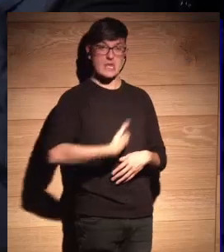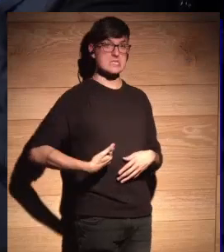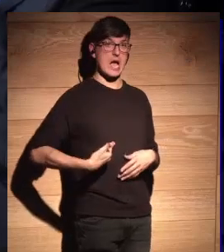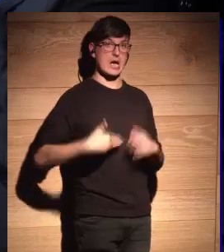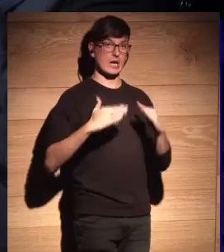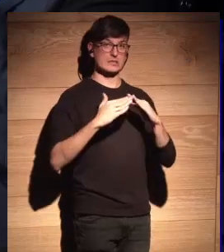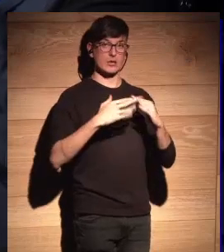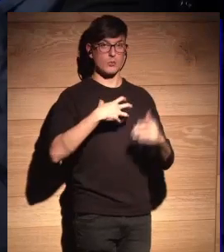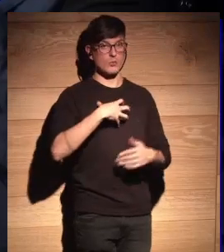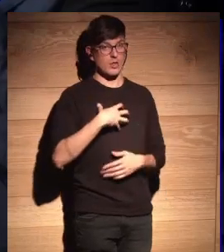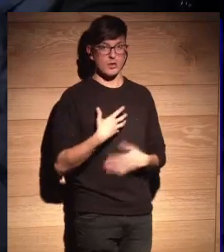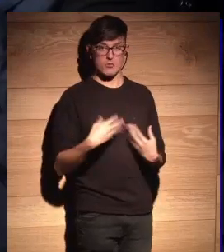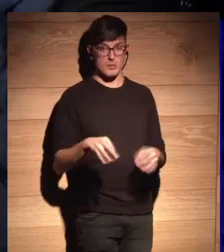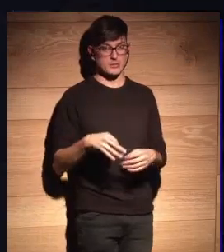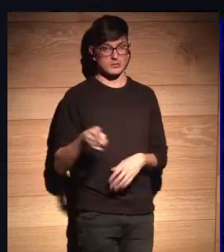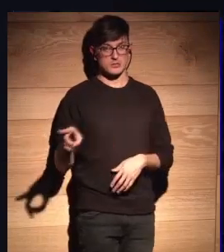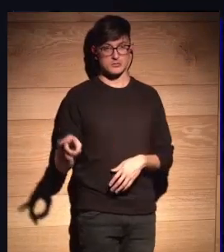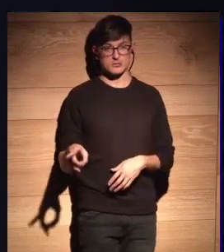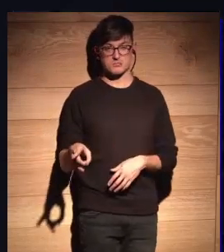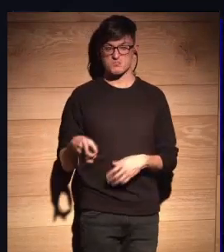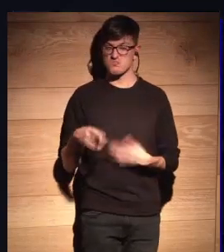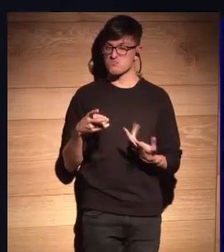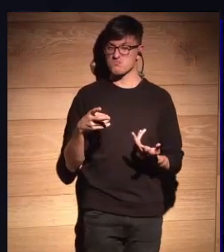it, primarily because